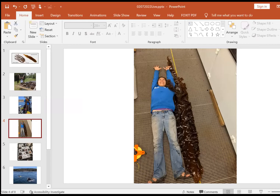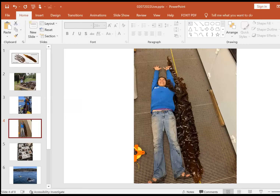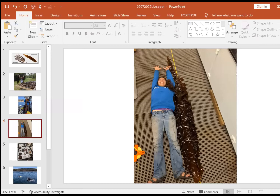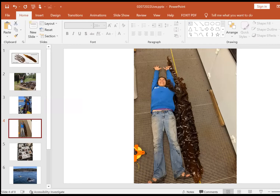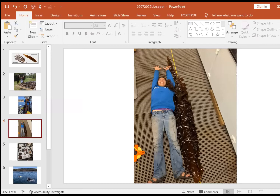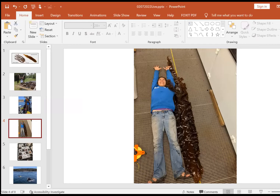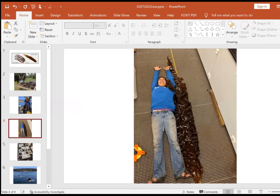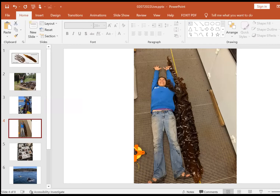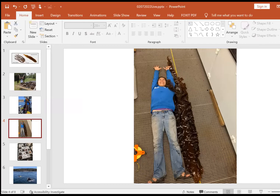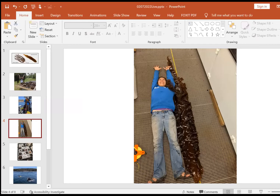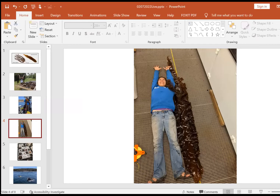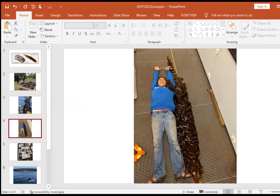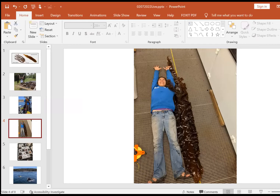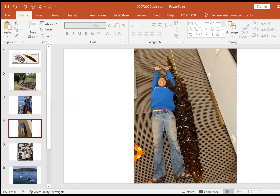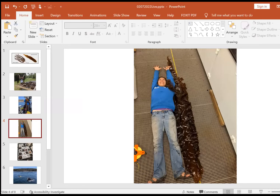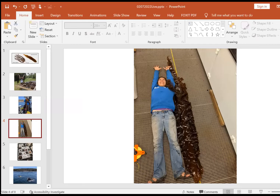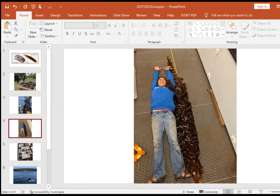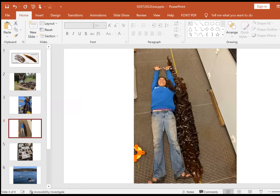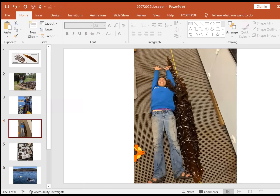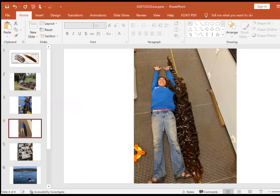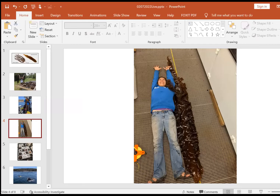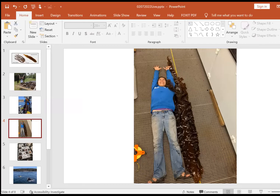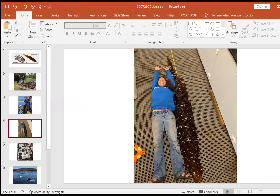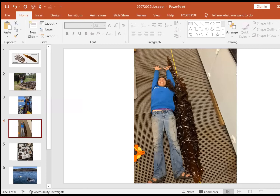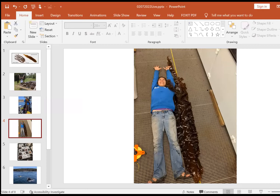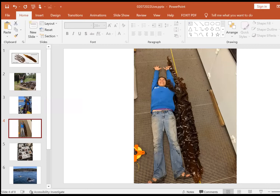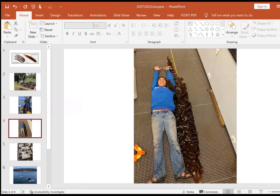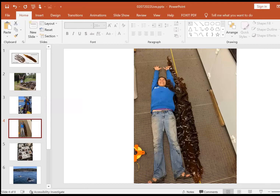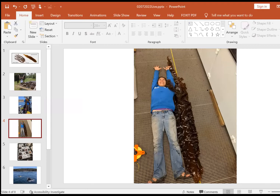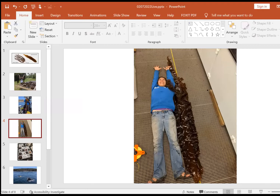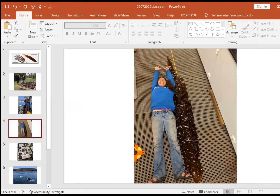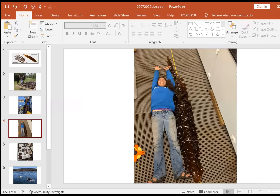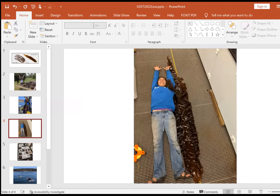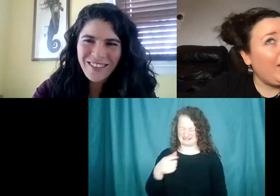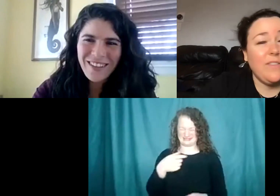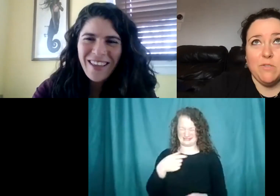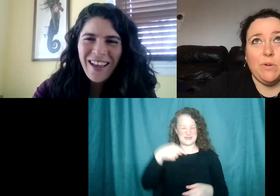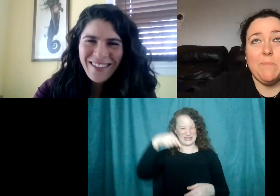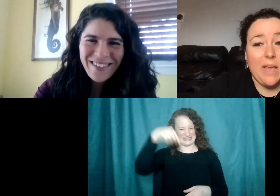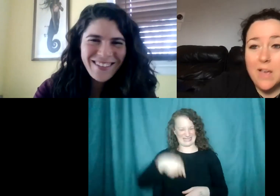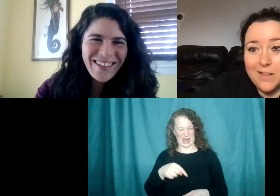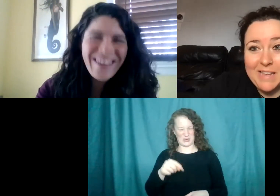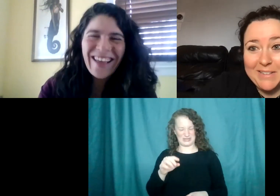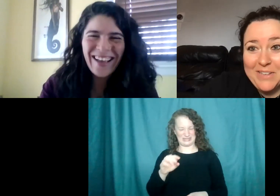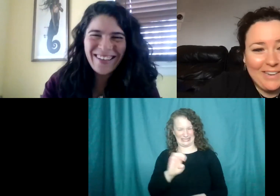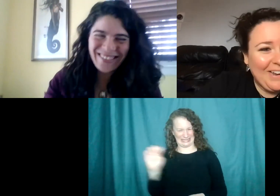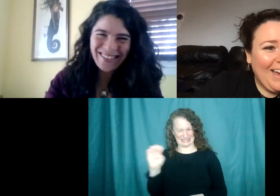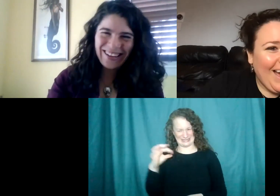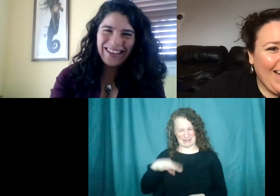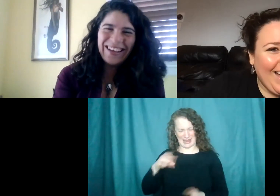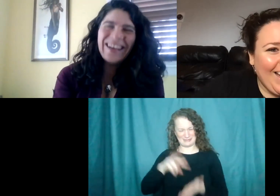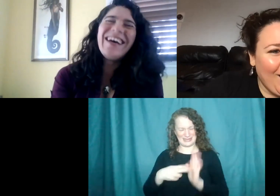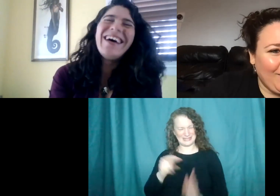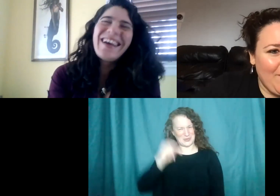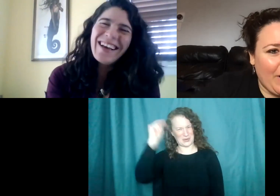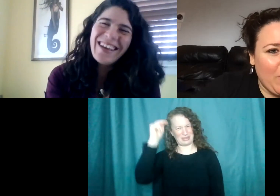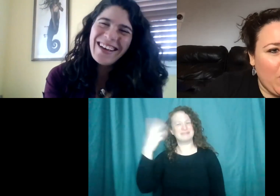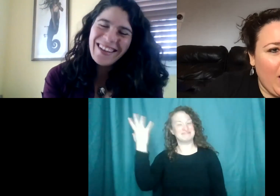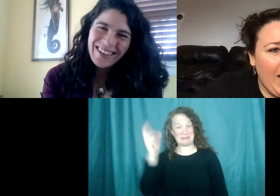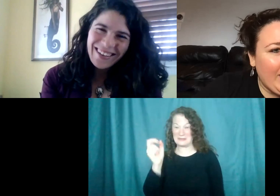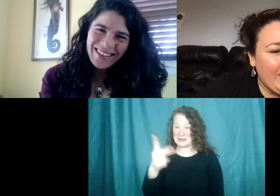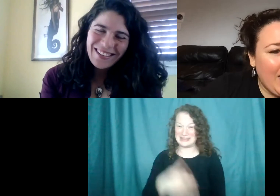means North Maine. Cool. Down East Maine means North Maine. Well, that's a new one to me. Sounds good. All